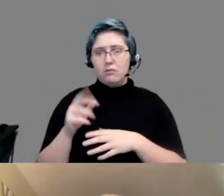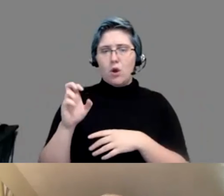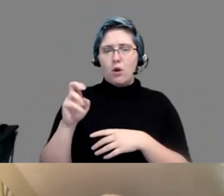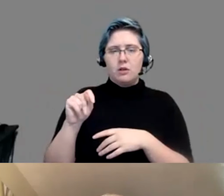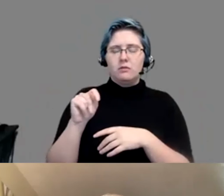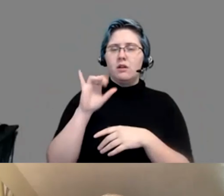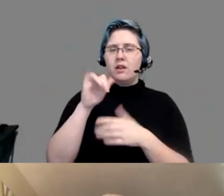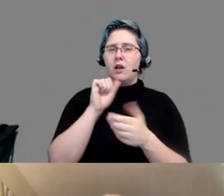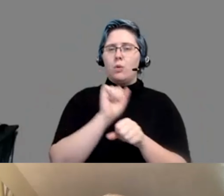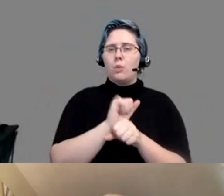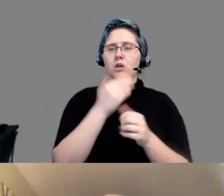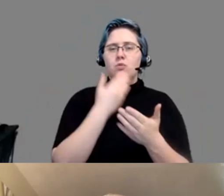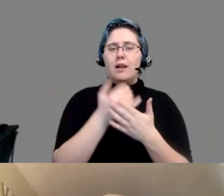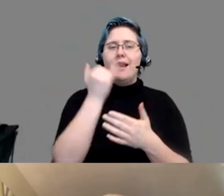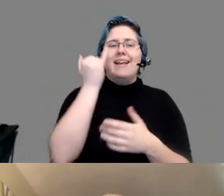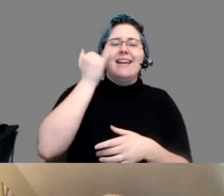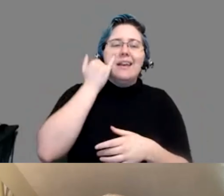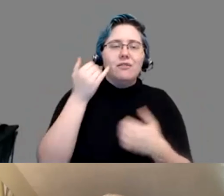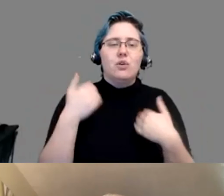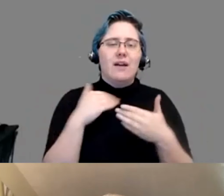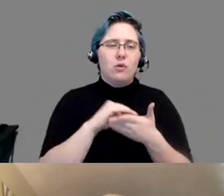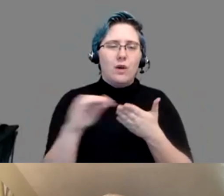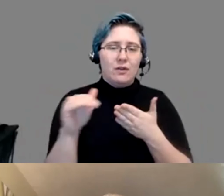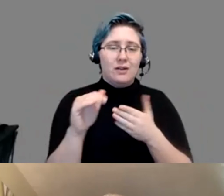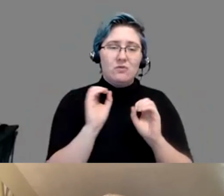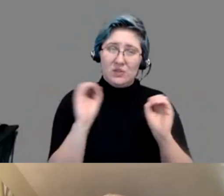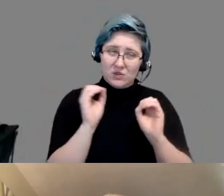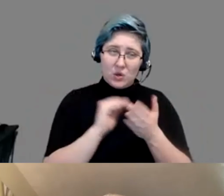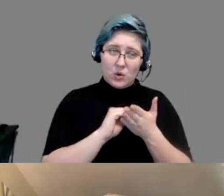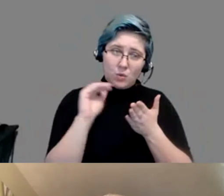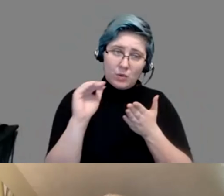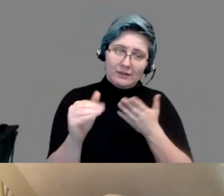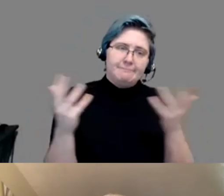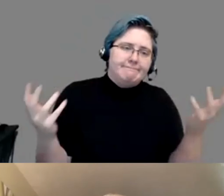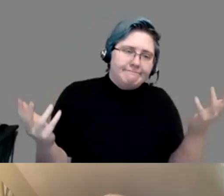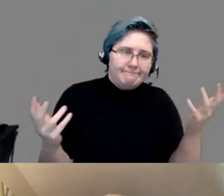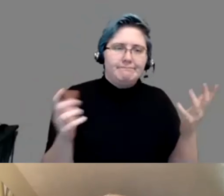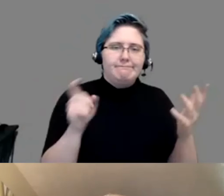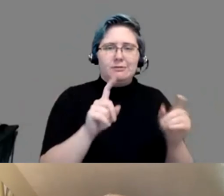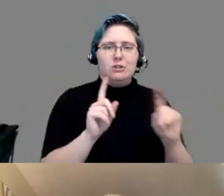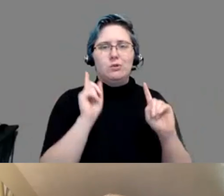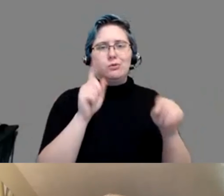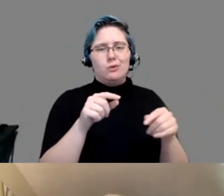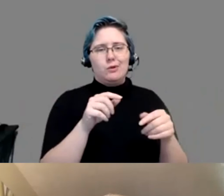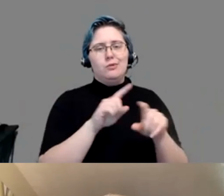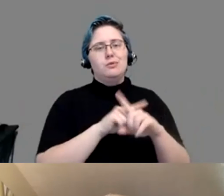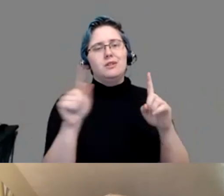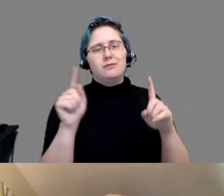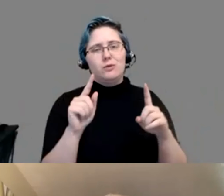well if you have a waiver. Right. If you don't have a waiver, then you have to go to different